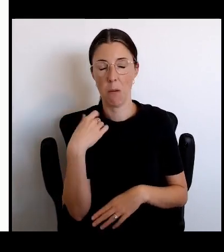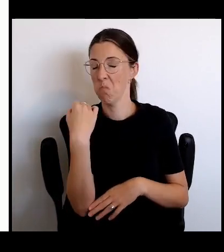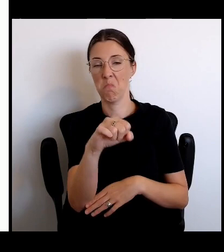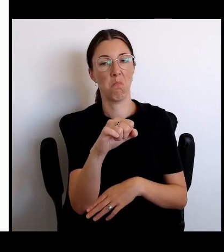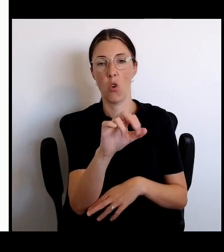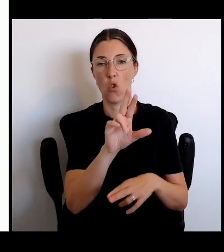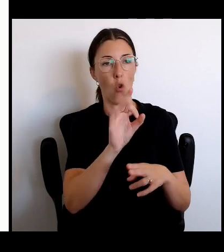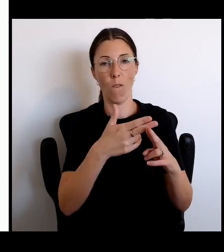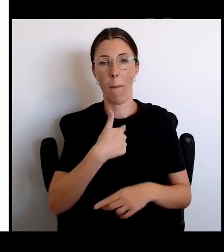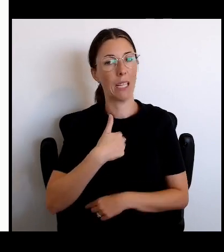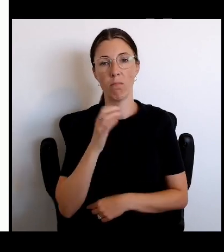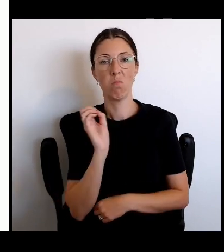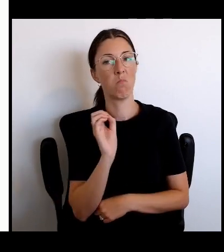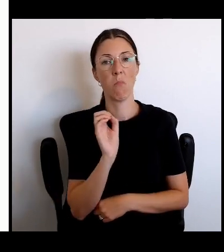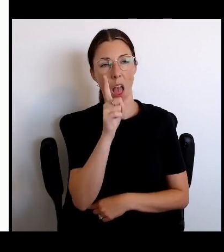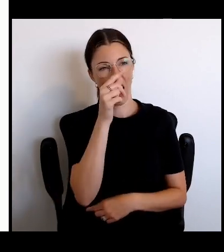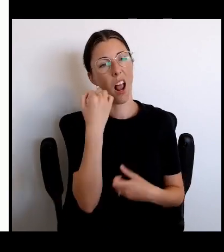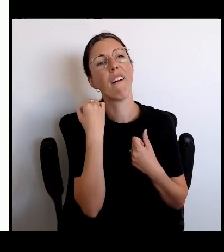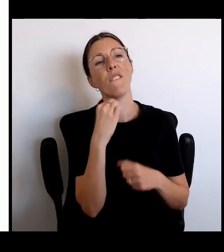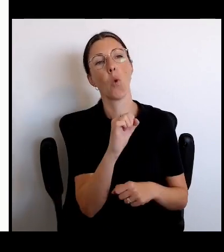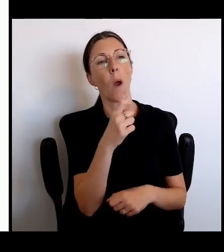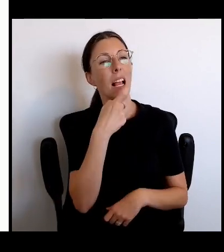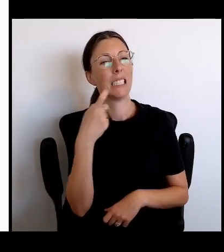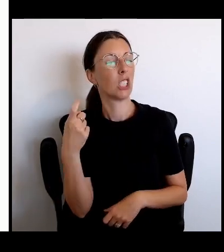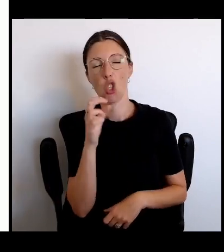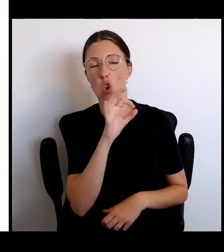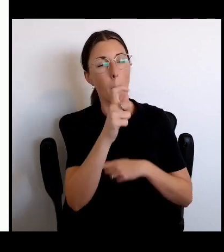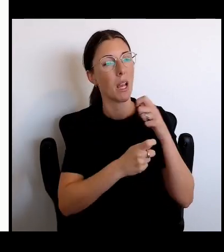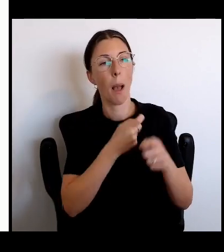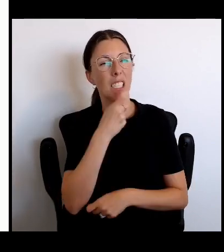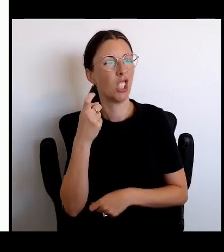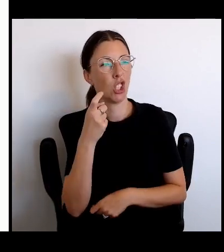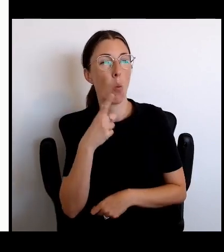really believe that they can avoid addiction, as I said, by not vaping too often.